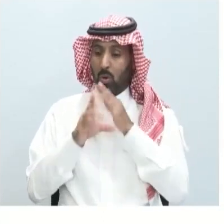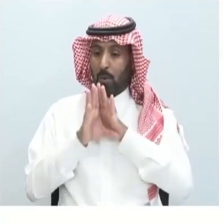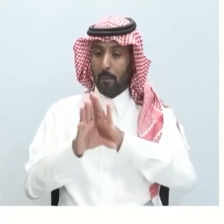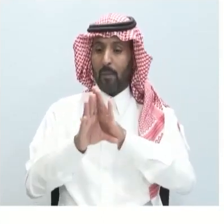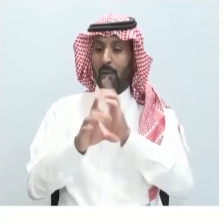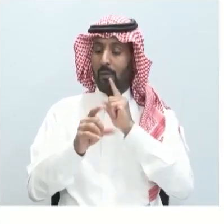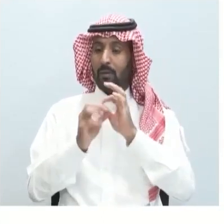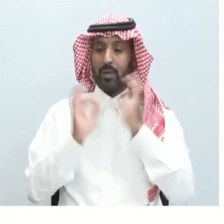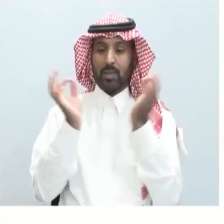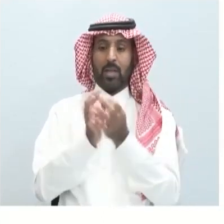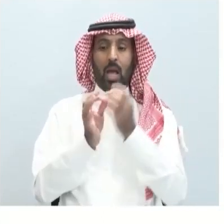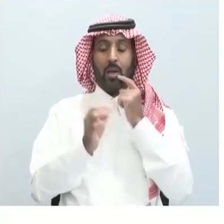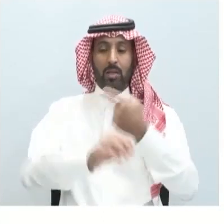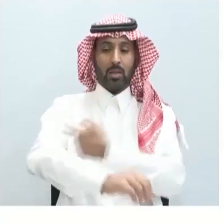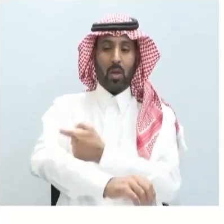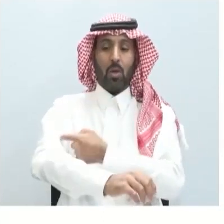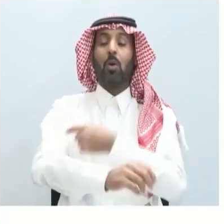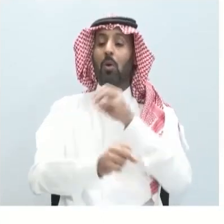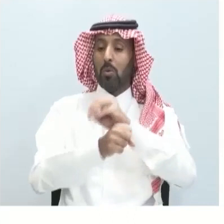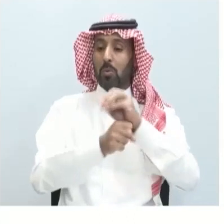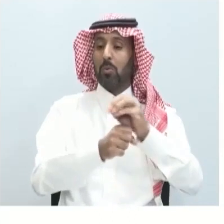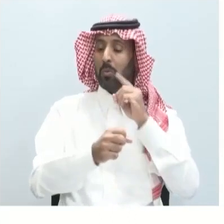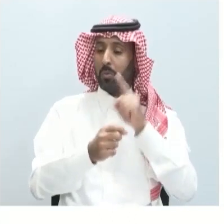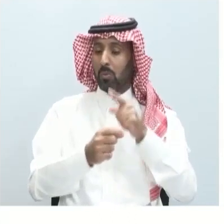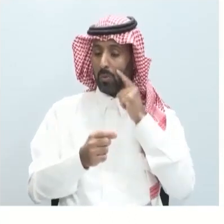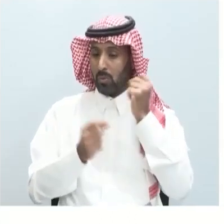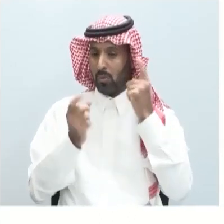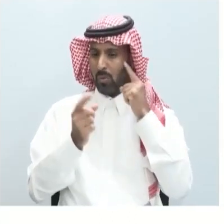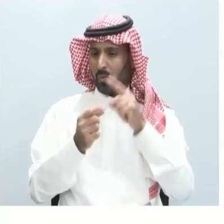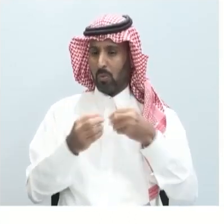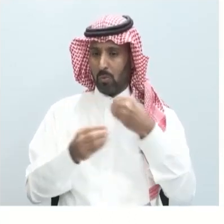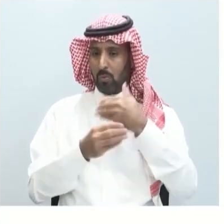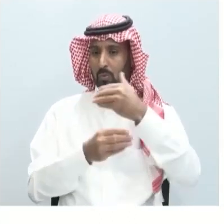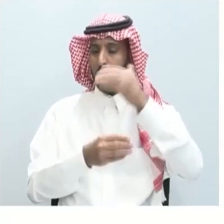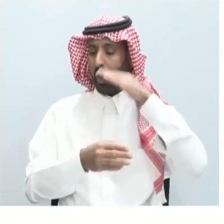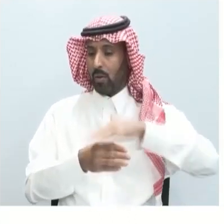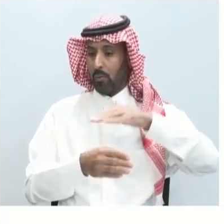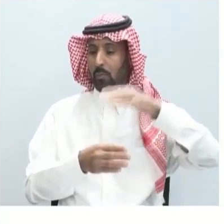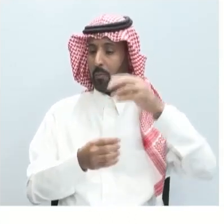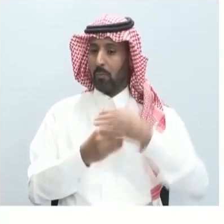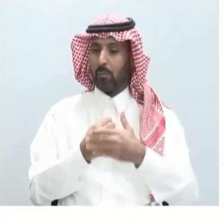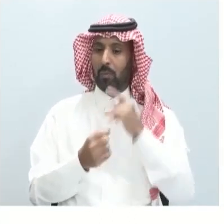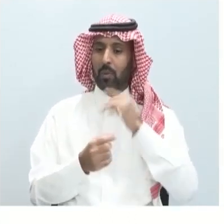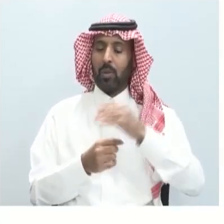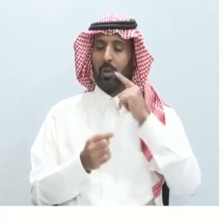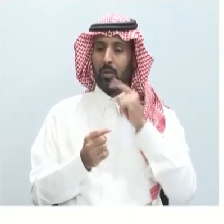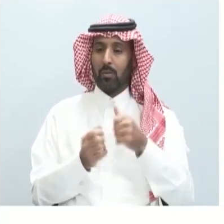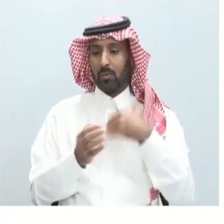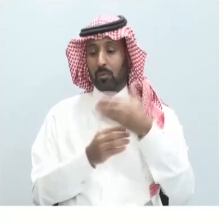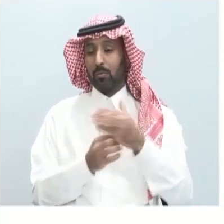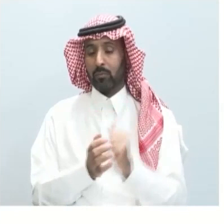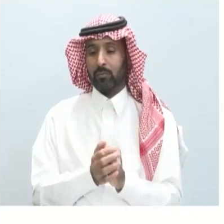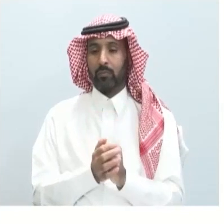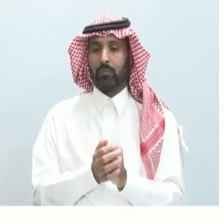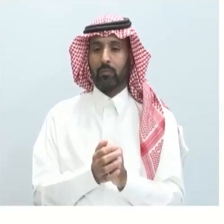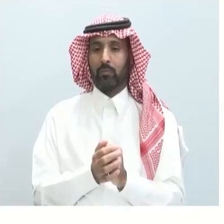by social, healthcare and educational systems in order to cultivate and nurture its children in the best way possible to prepare them for a